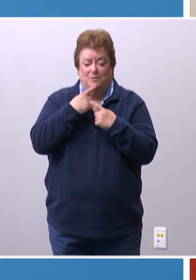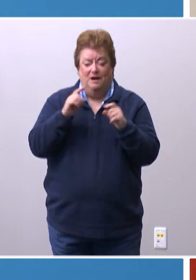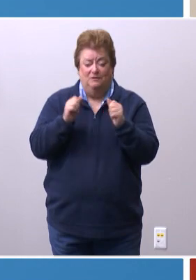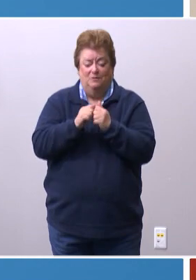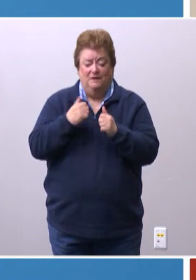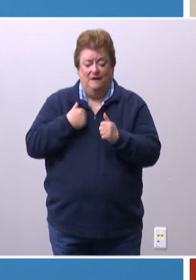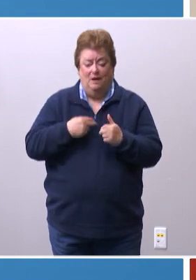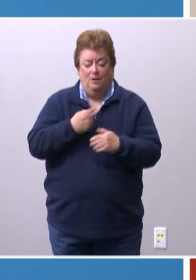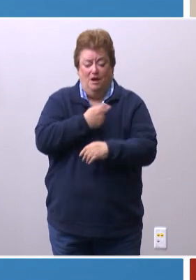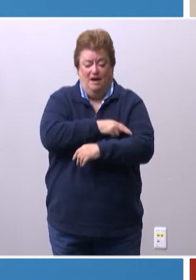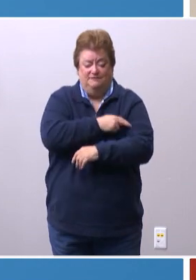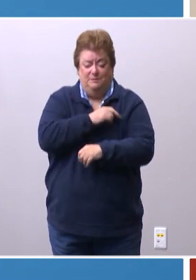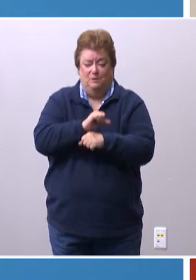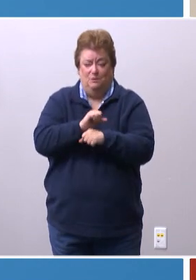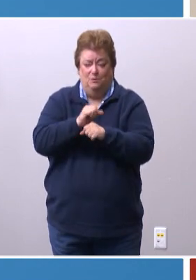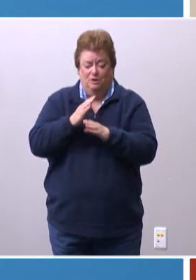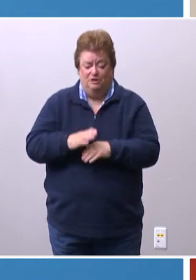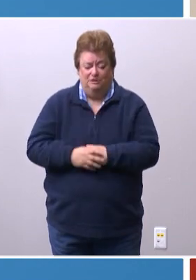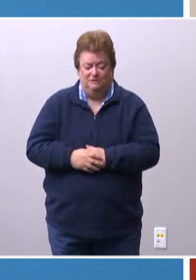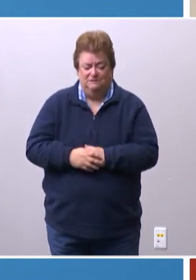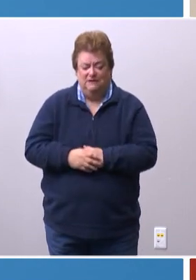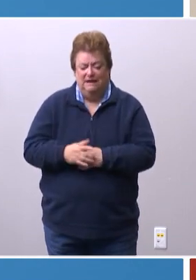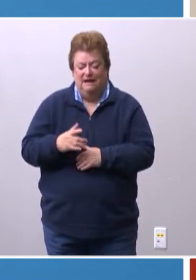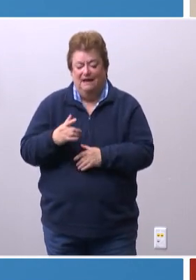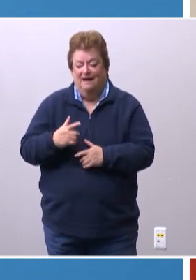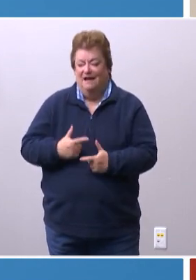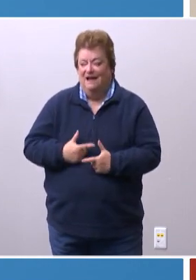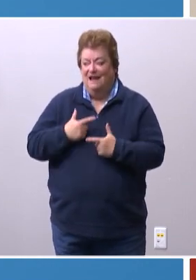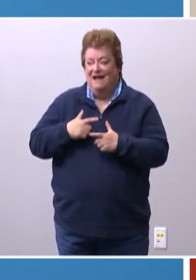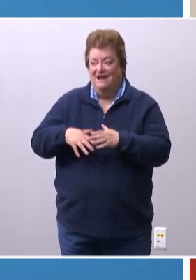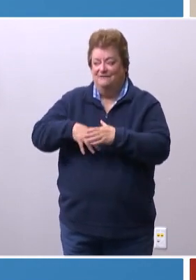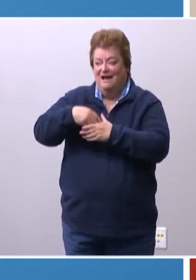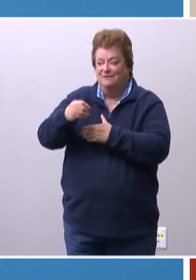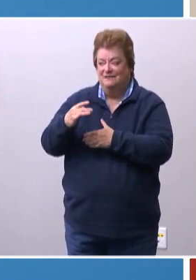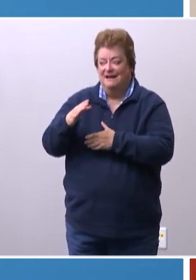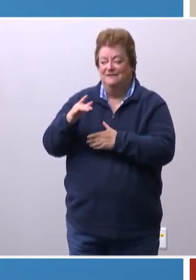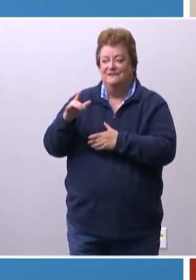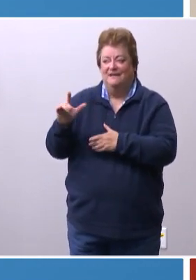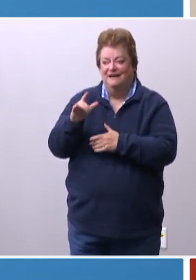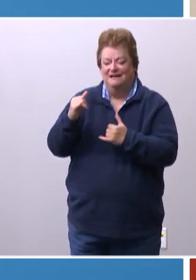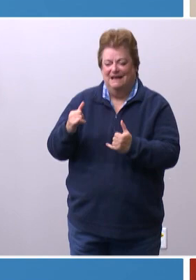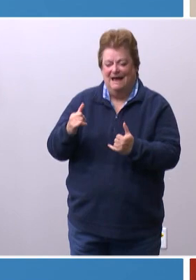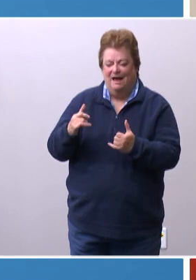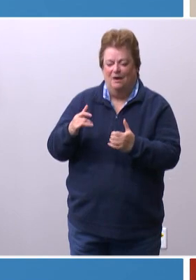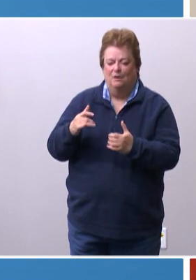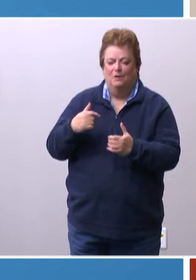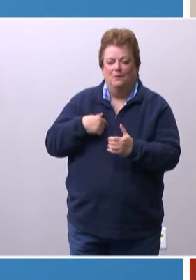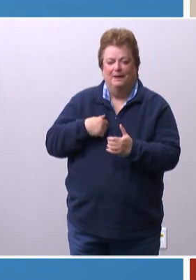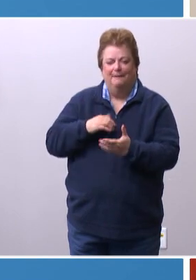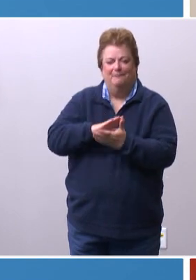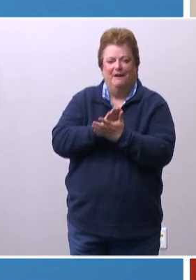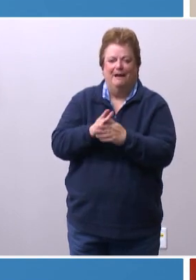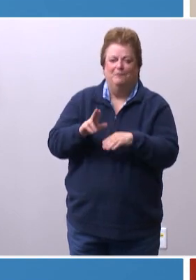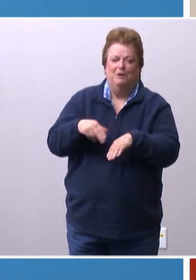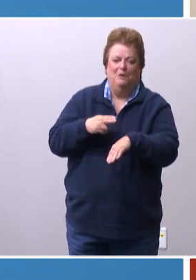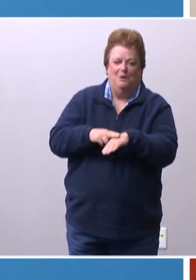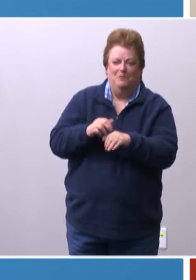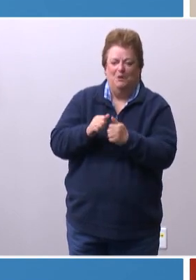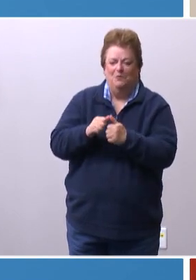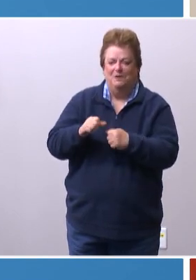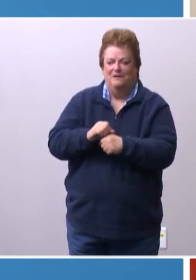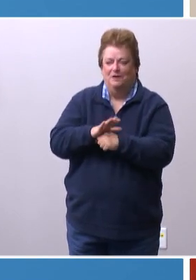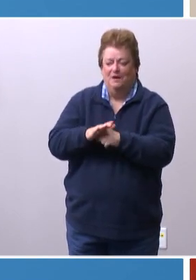hospital workers. You know, as life outside of Lincoln slowly has settled into a pandemic normal, the challenges